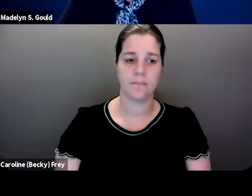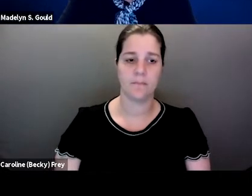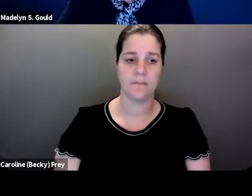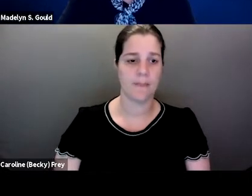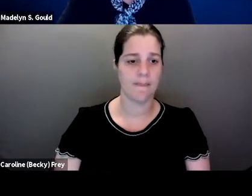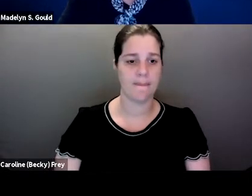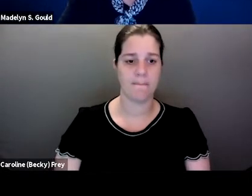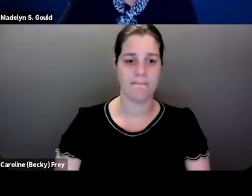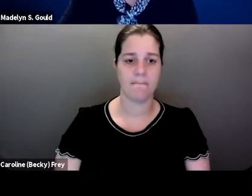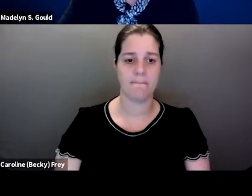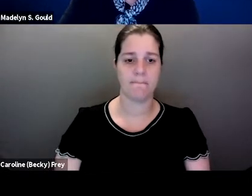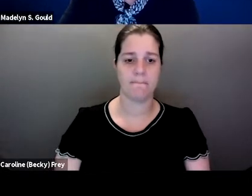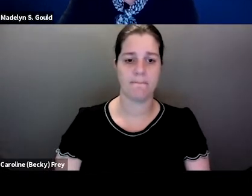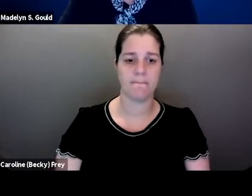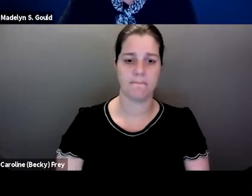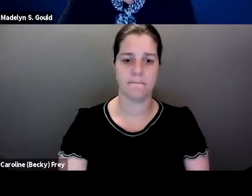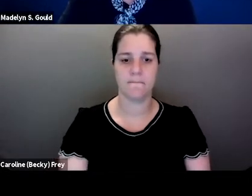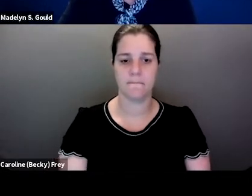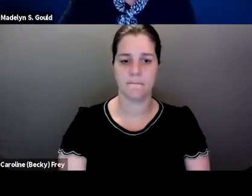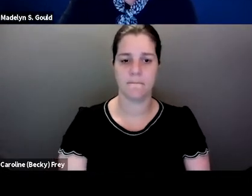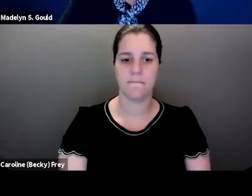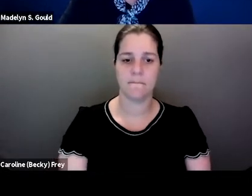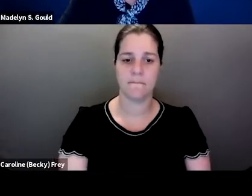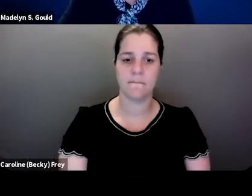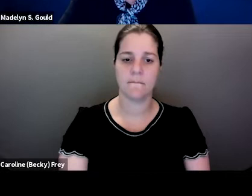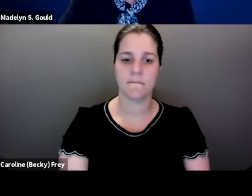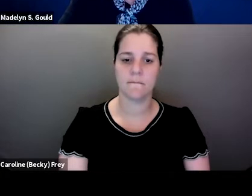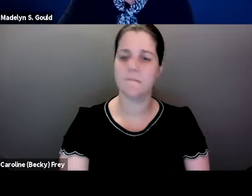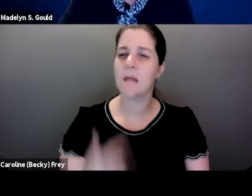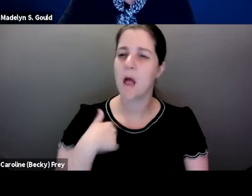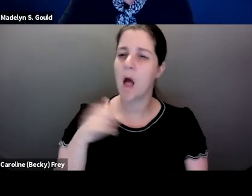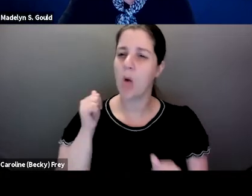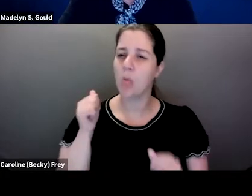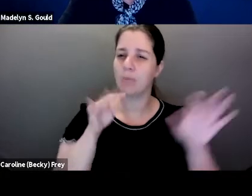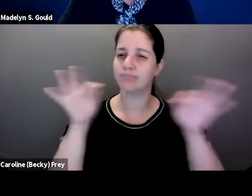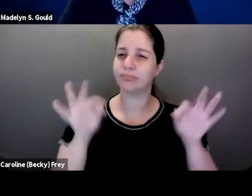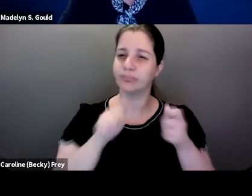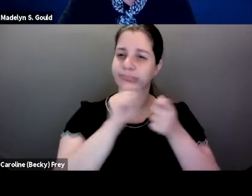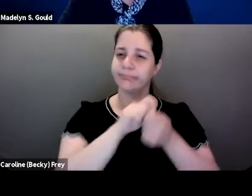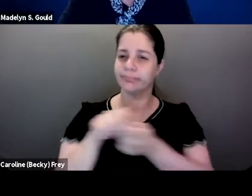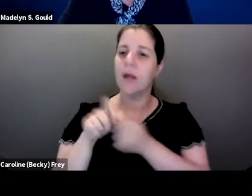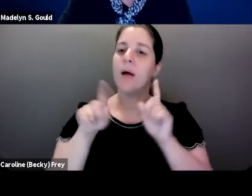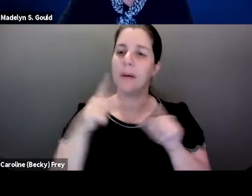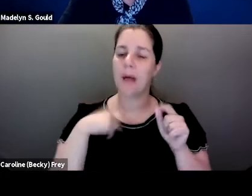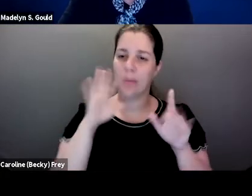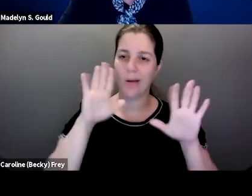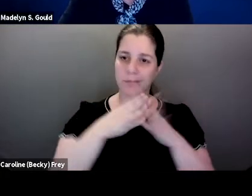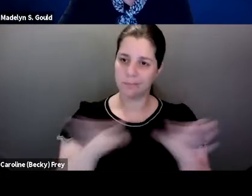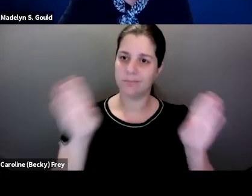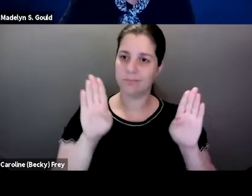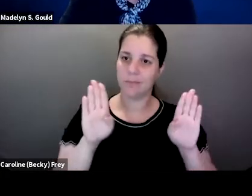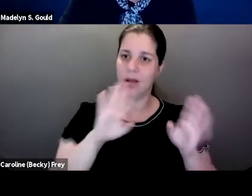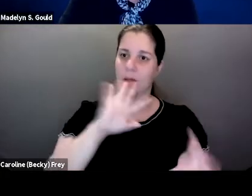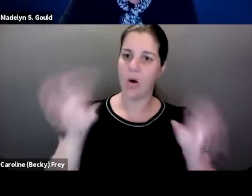the details of any of the individual studies, but rather I'll be presenting major findings from now this whole series of